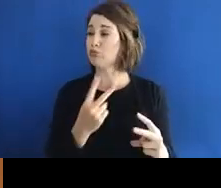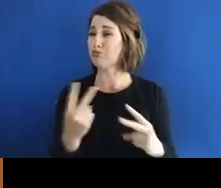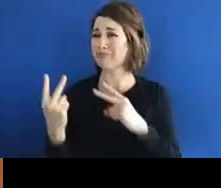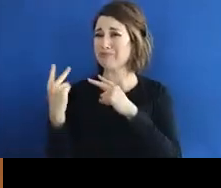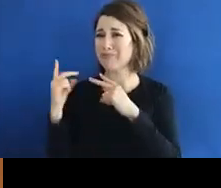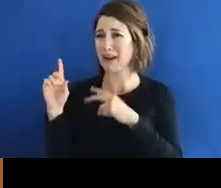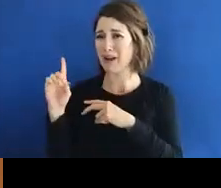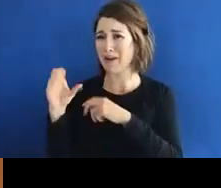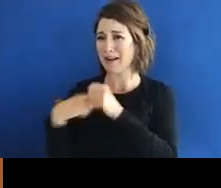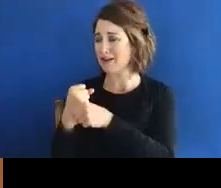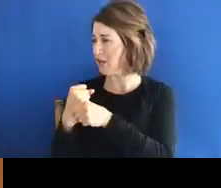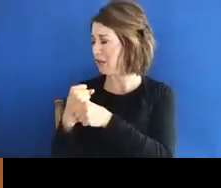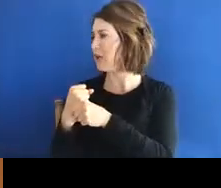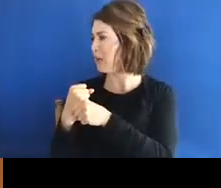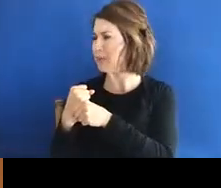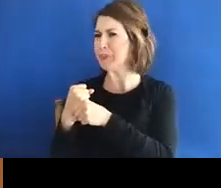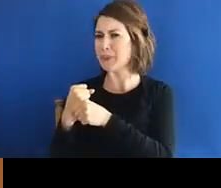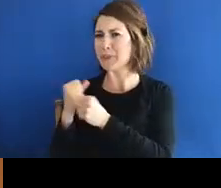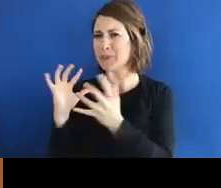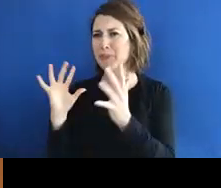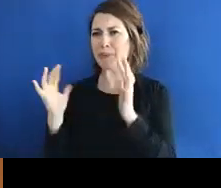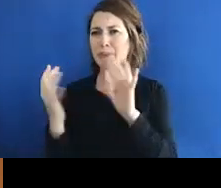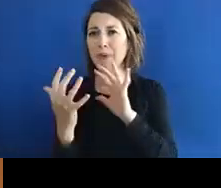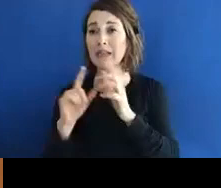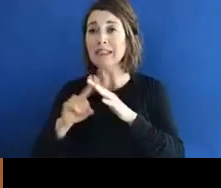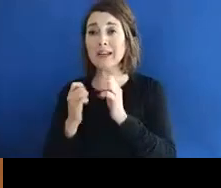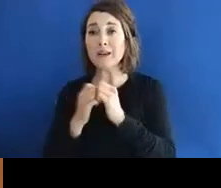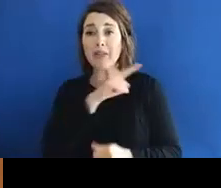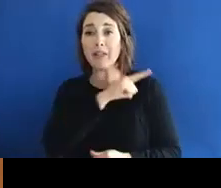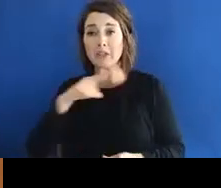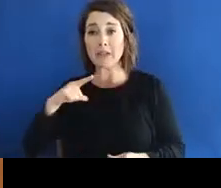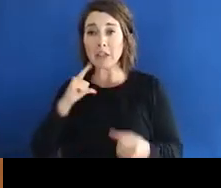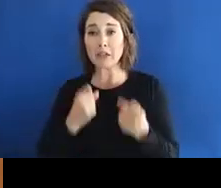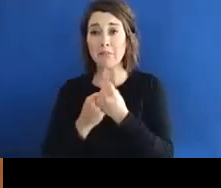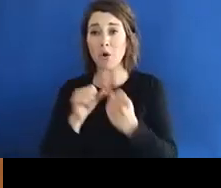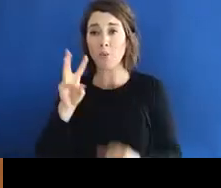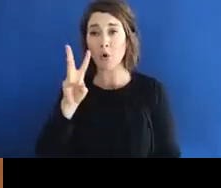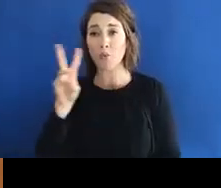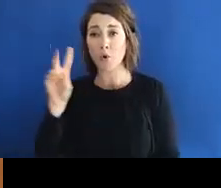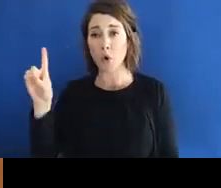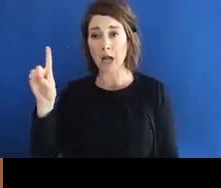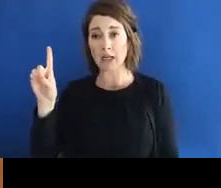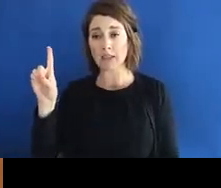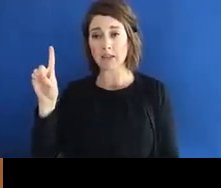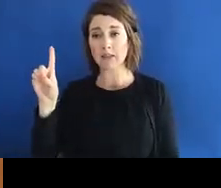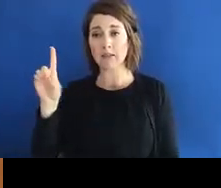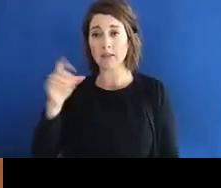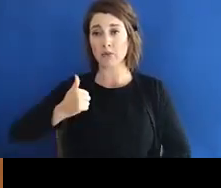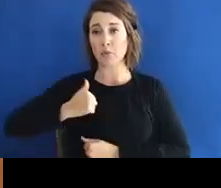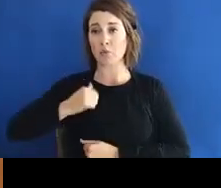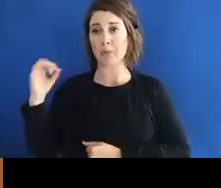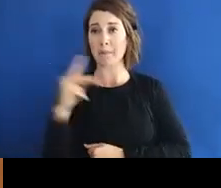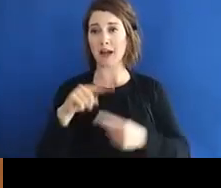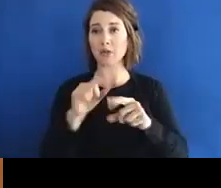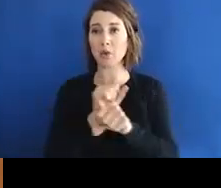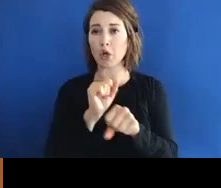tremendous improvements. VR started with legislation to support the World War I veterans returning to work. The last 100